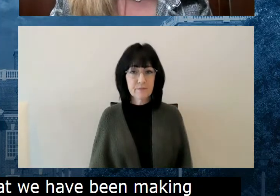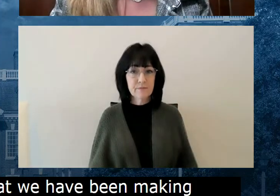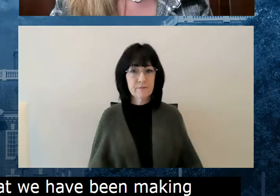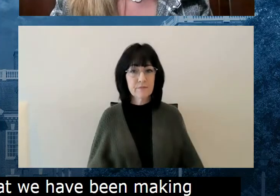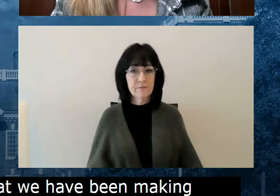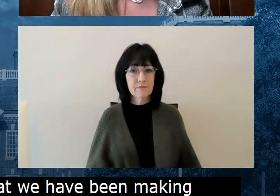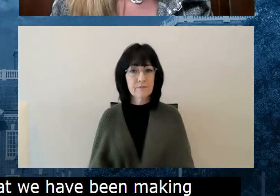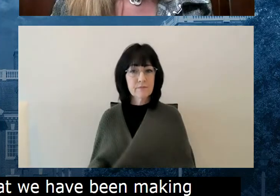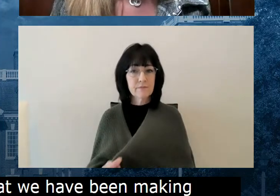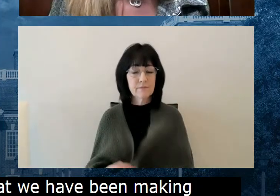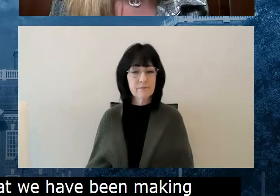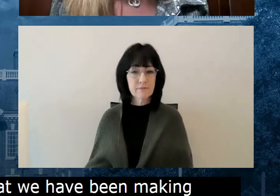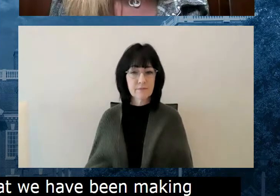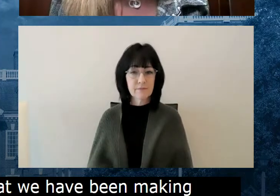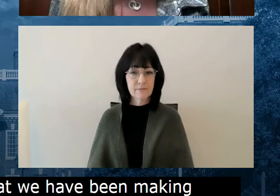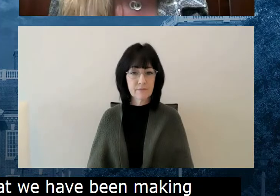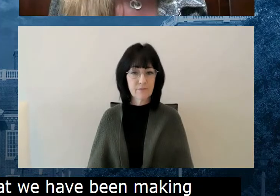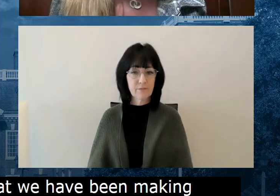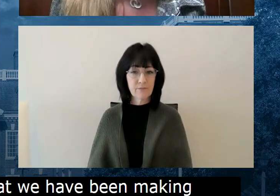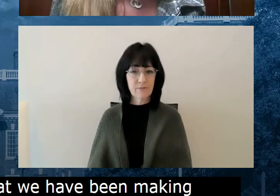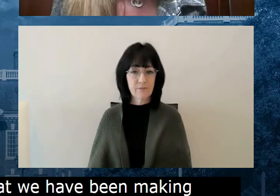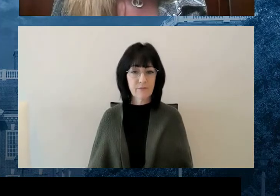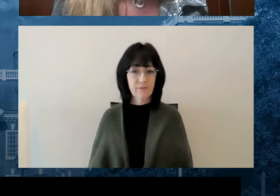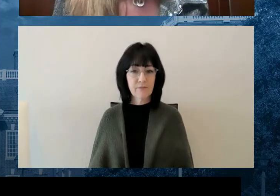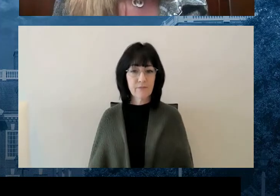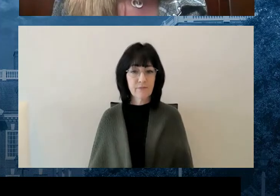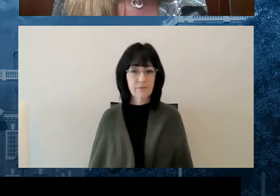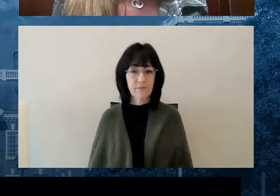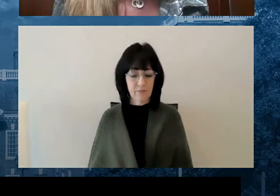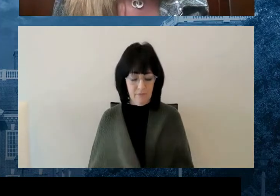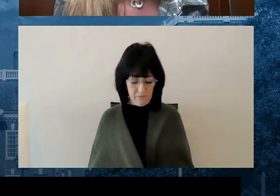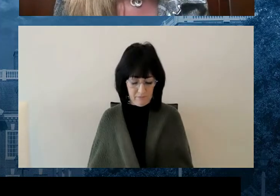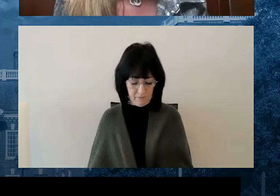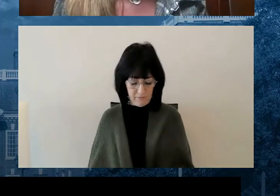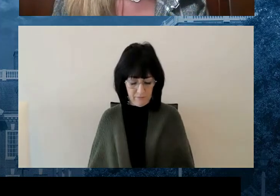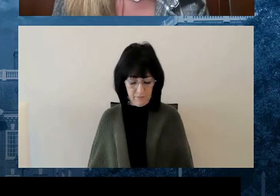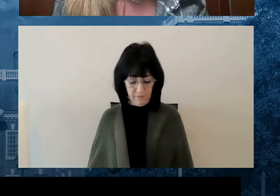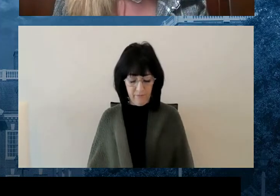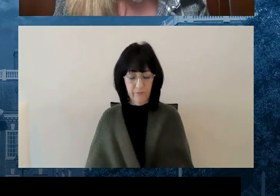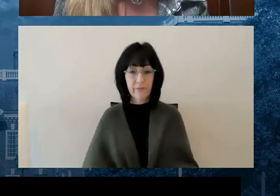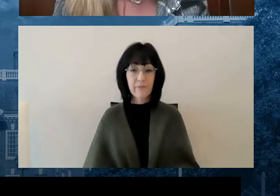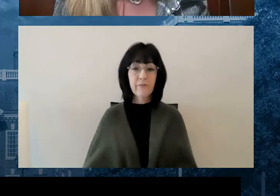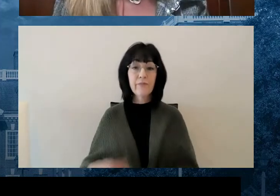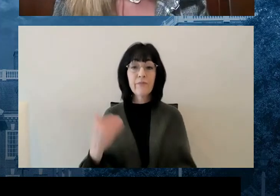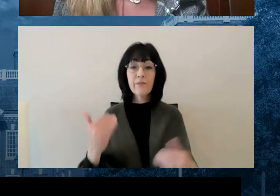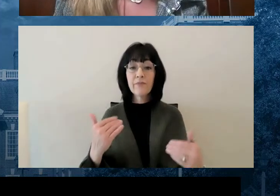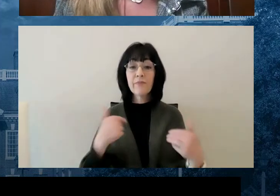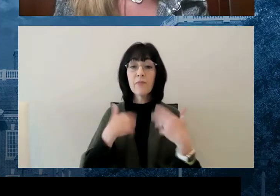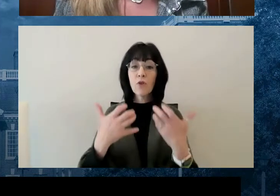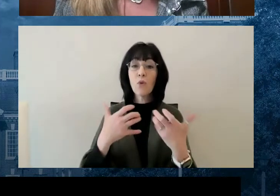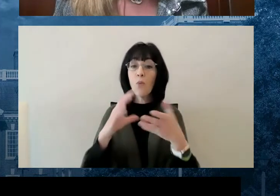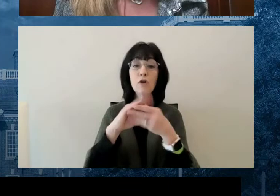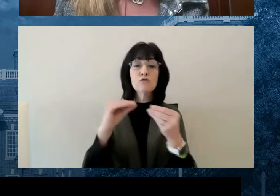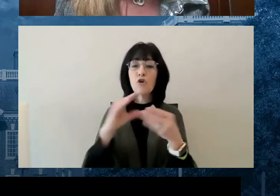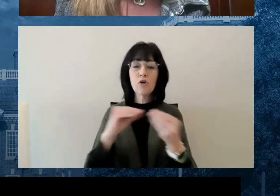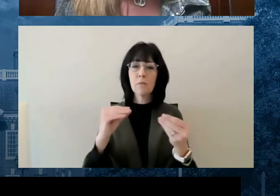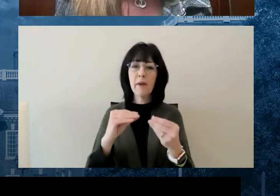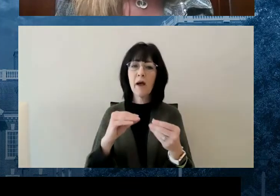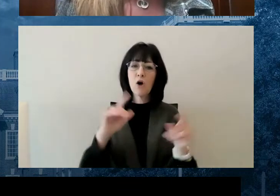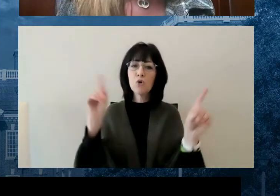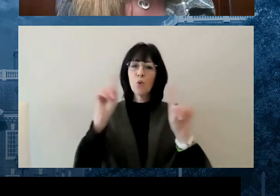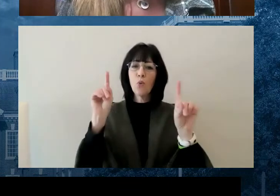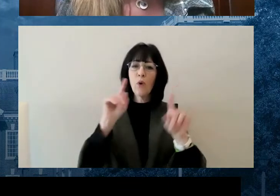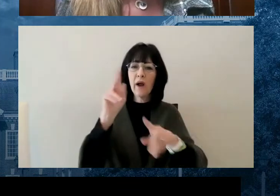Let me shift now to talk just about vaccine access in general, which, as we have seen in the last week, the days of people